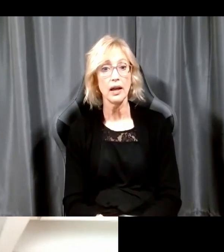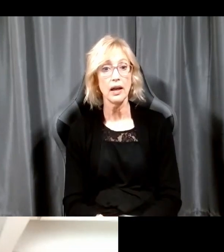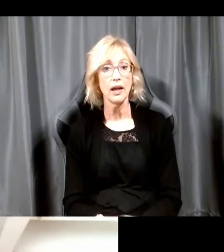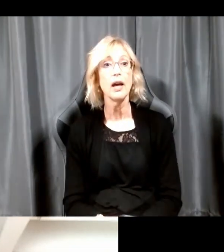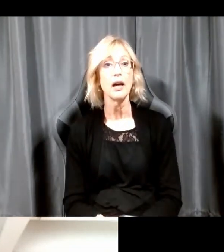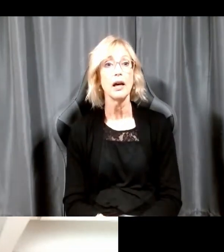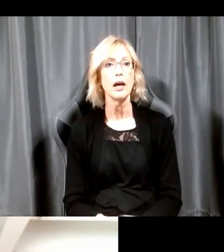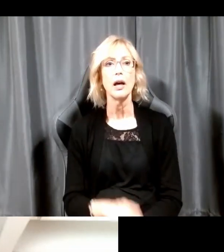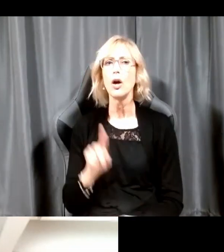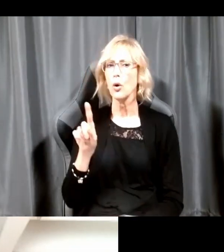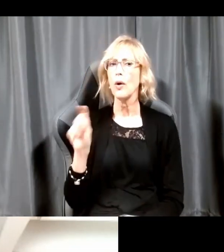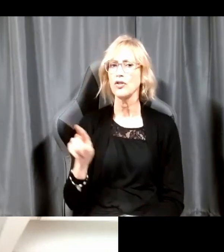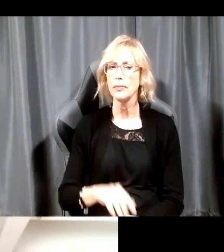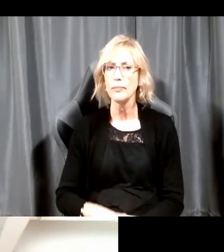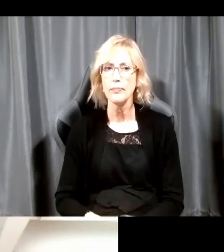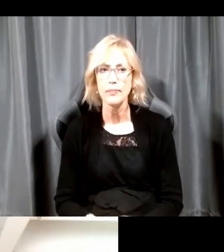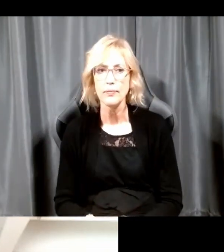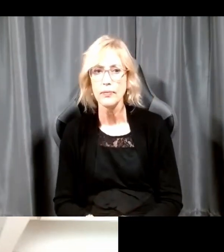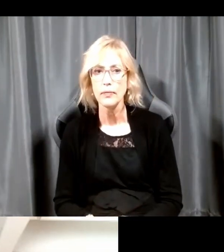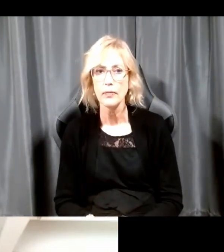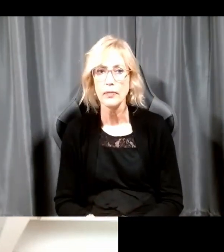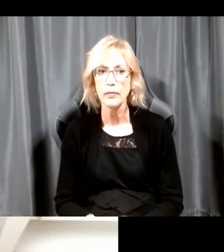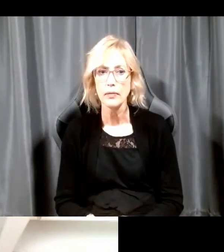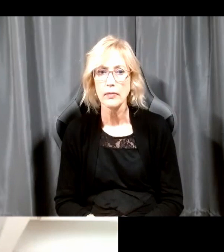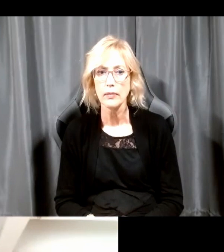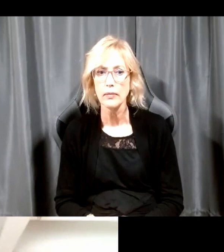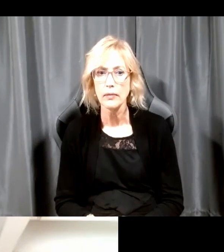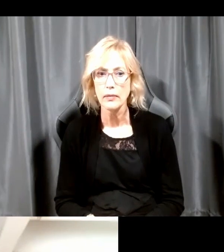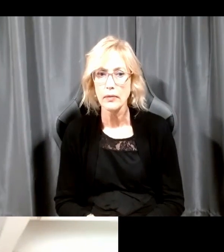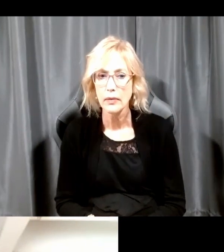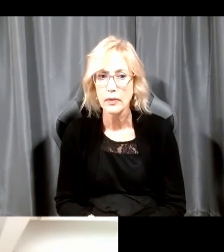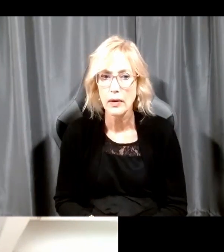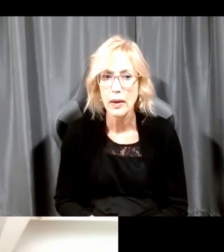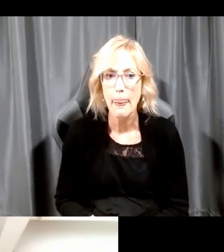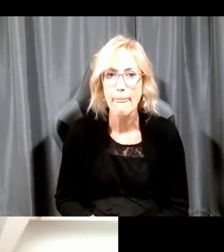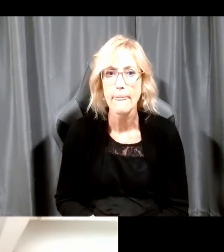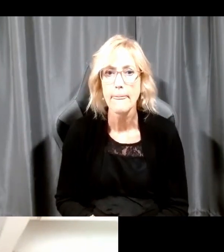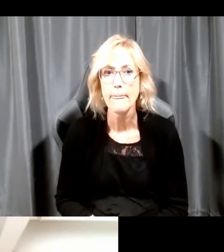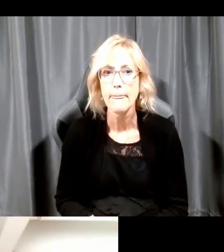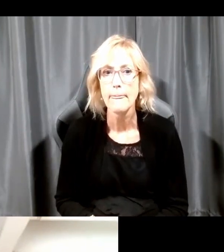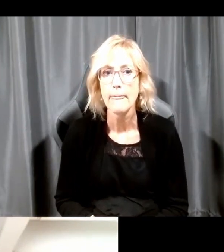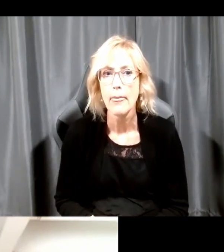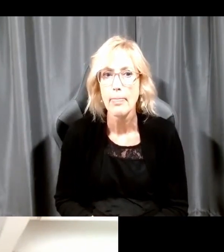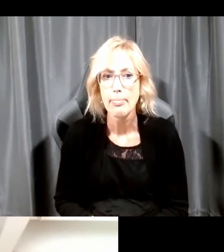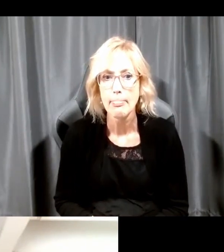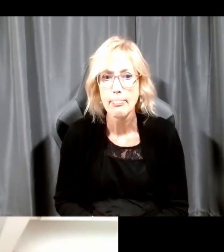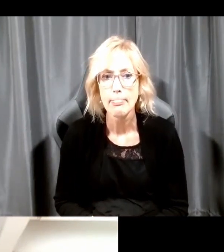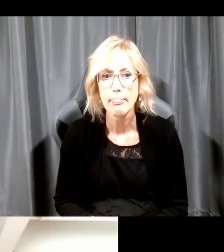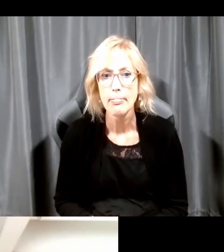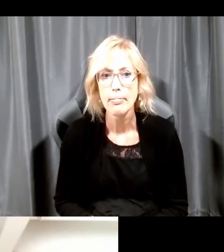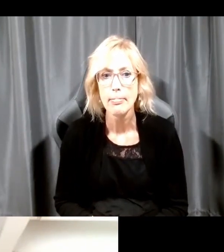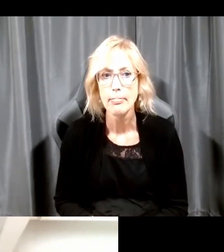Yes, we have a question regarding the evaluations. We tried to open it, but we cannot